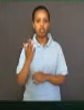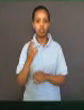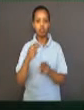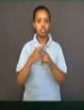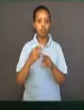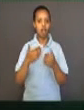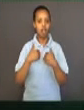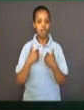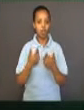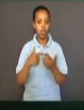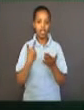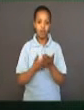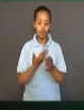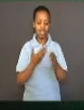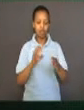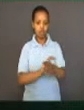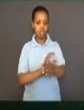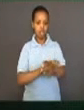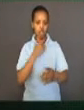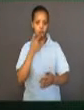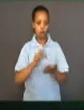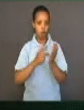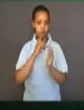or precells.